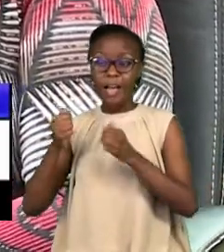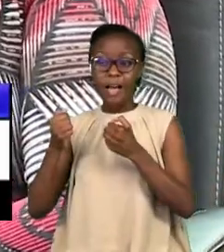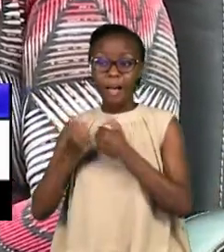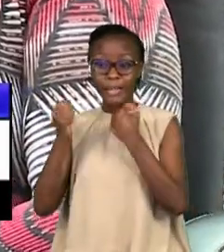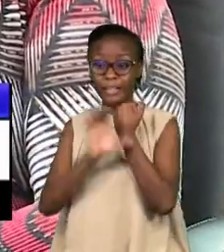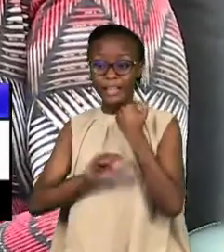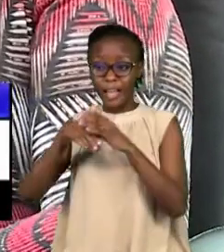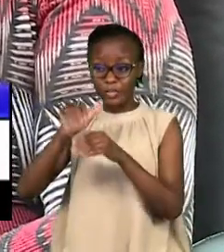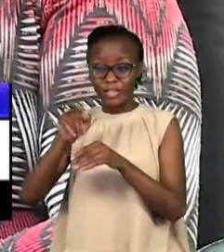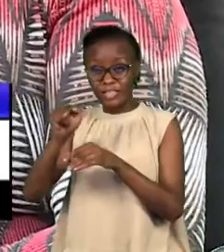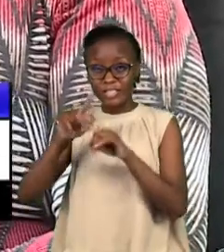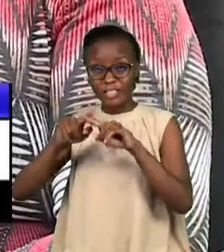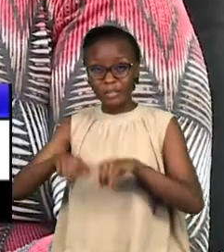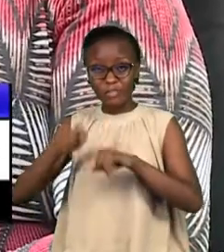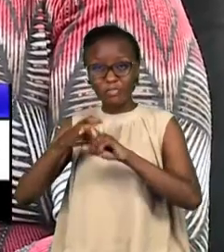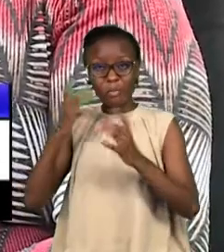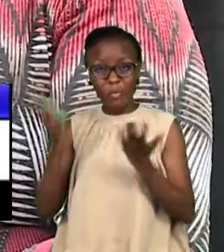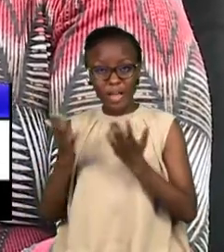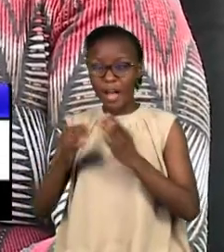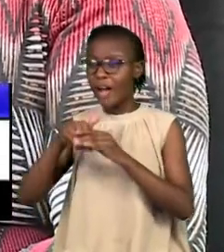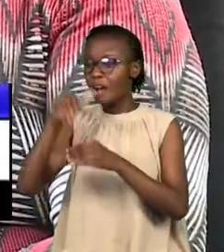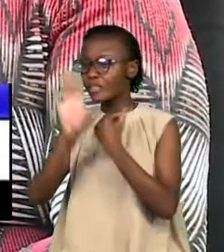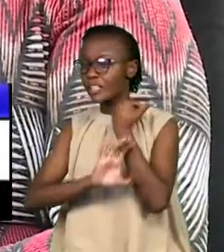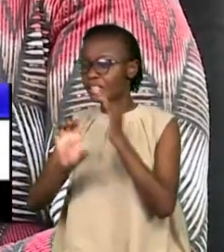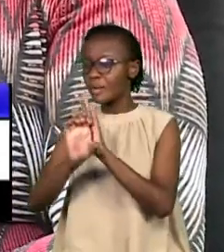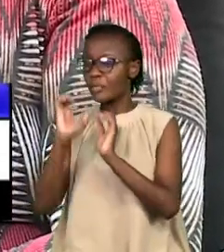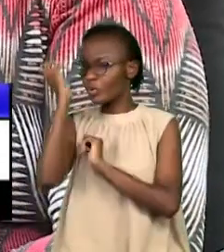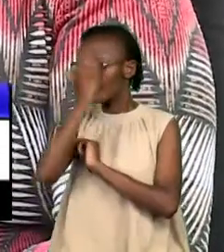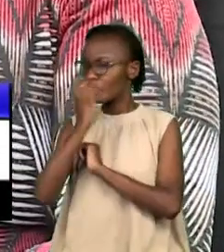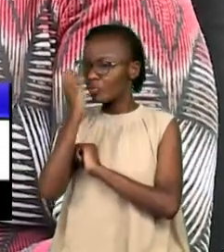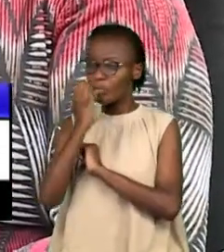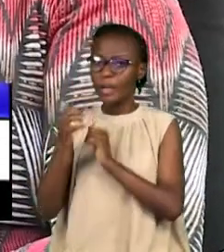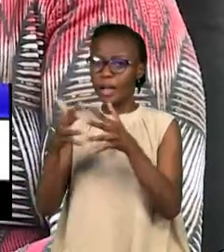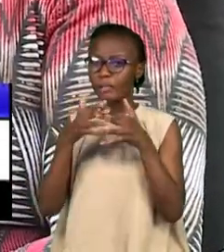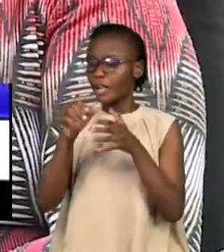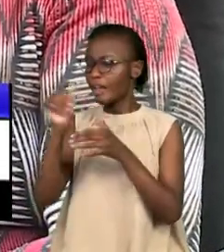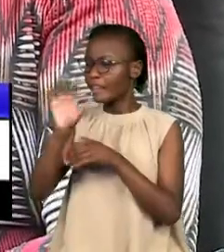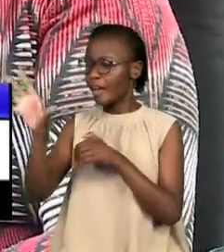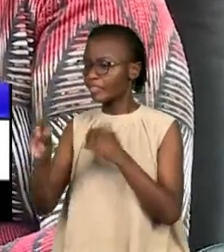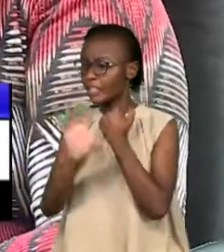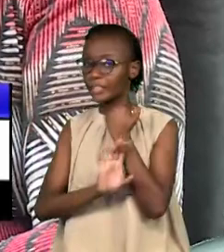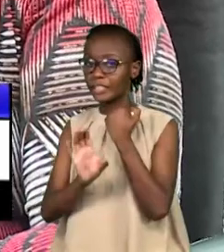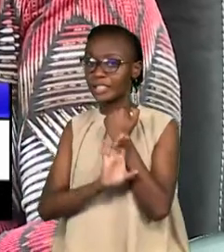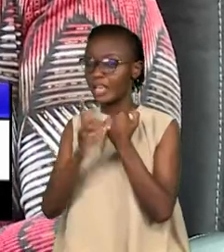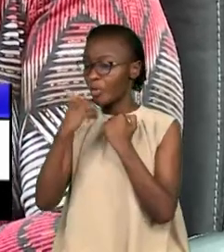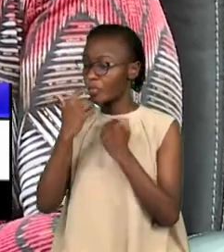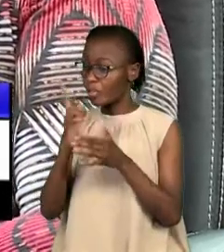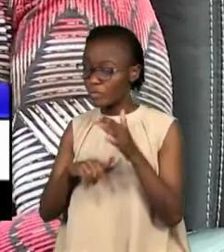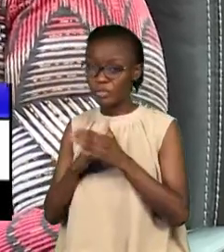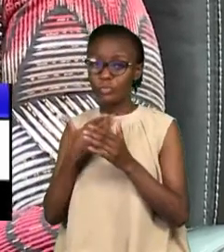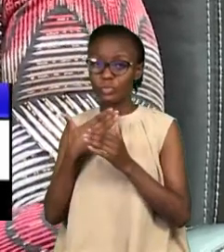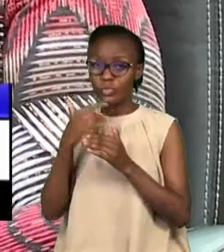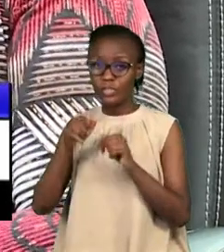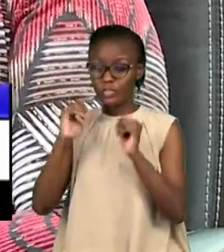is requested by people in other countries, maybe in the US, in Europe, or other African countries, who tell us we want you to